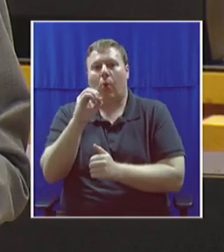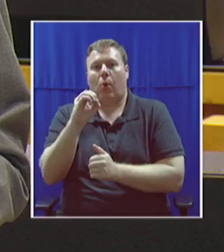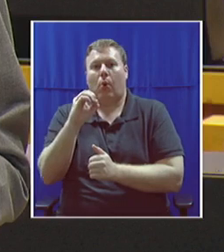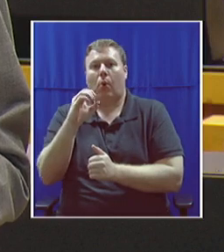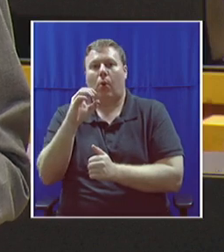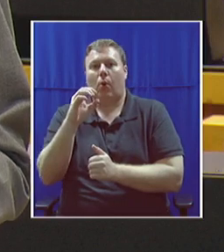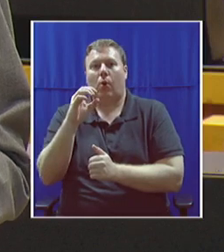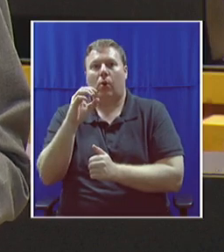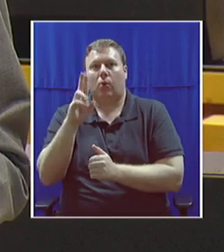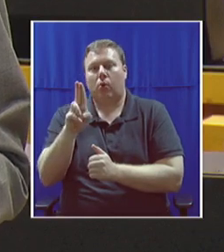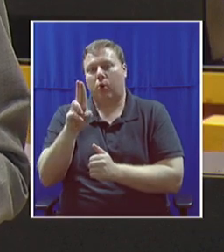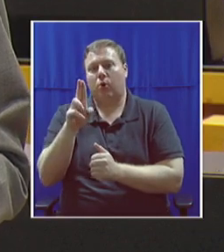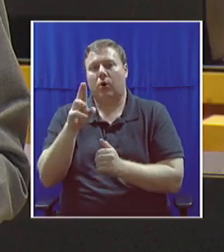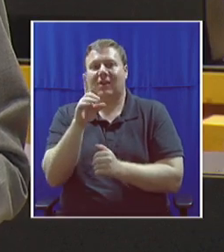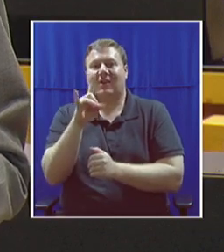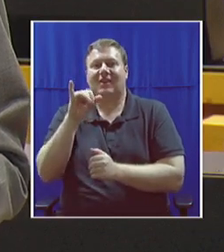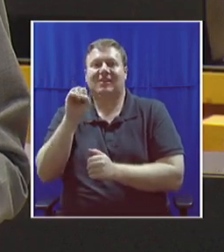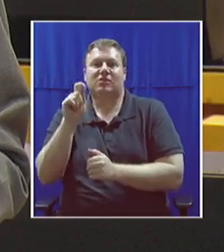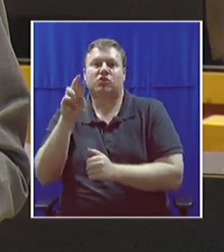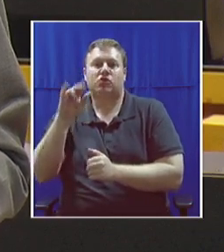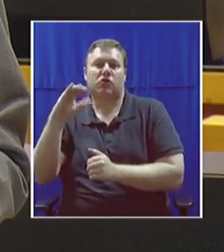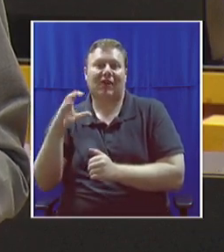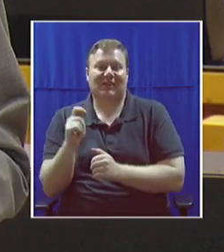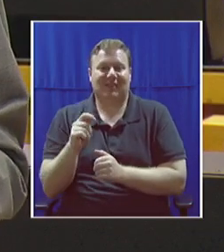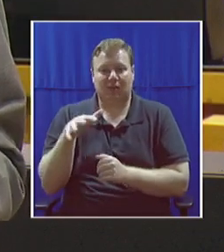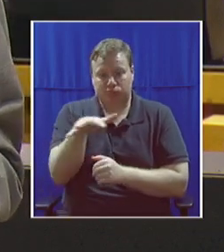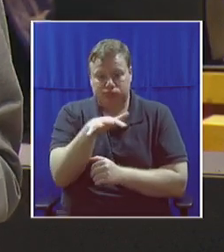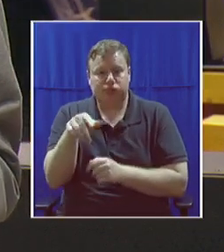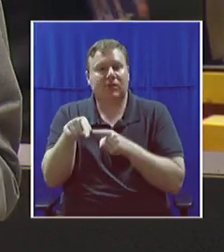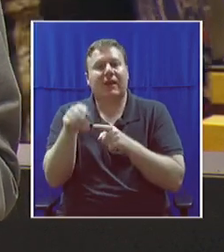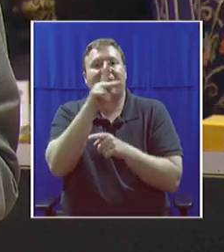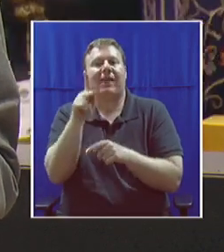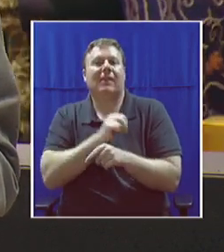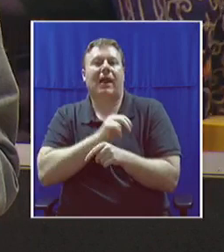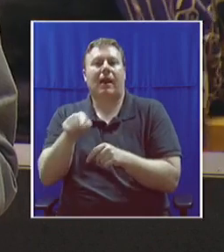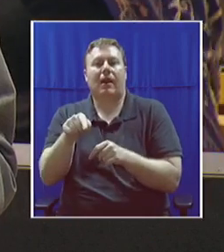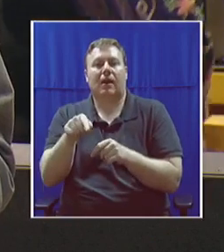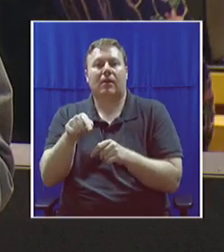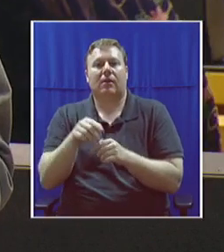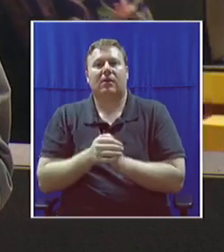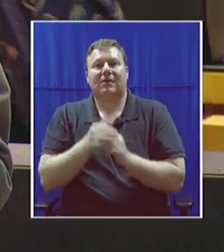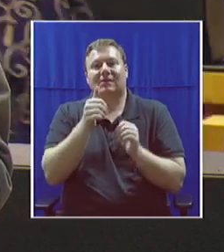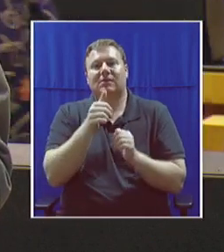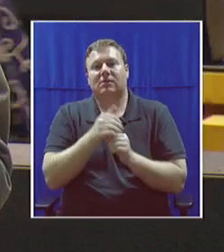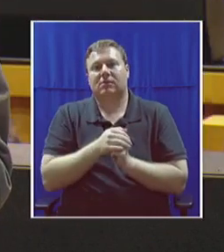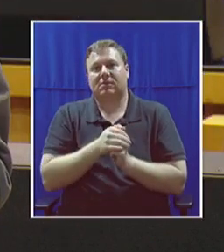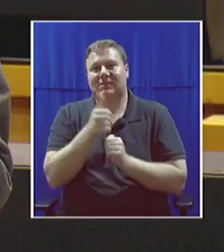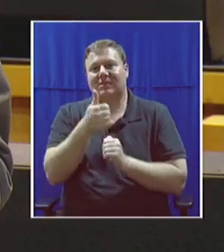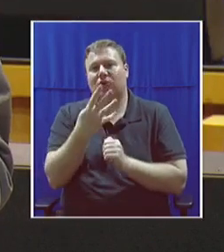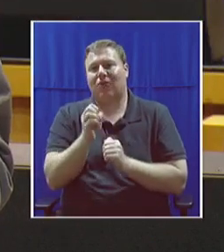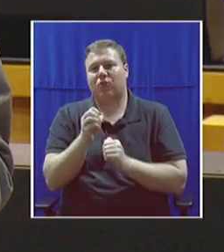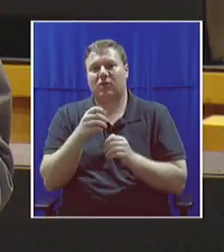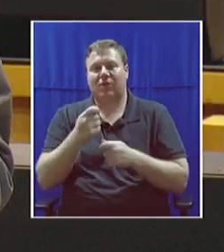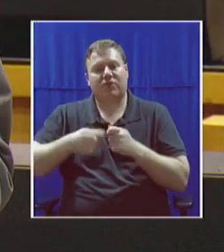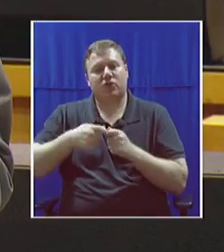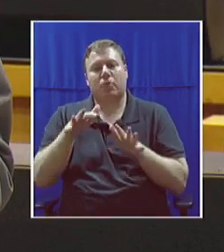of kzn with 4 167 declared small scale Fisher people who stand to directly benefit